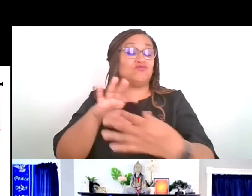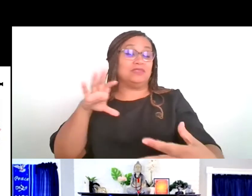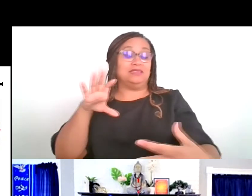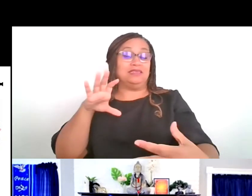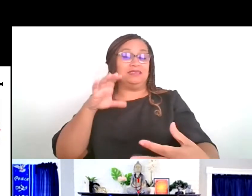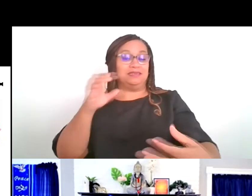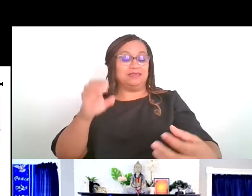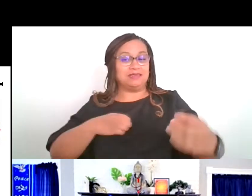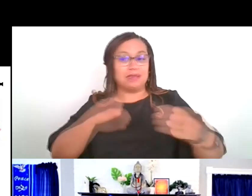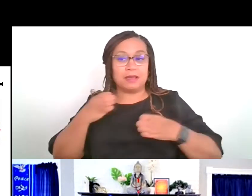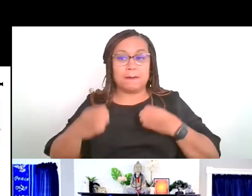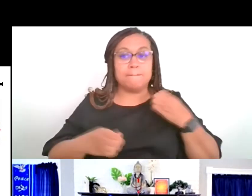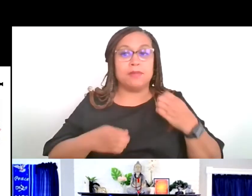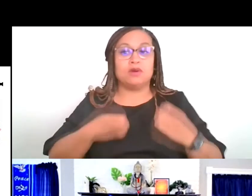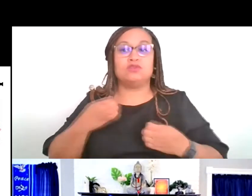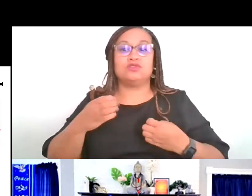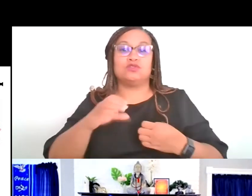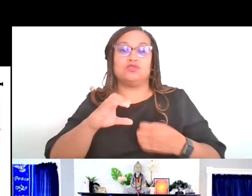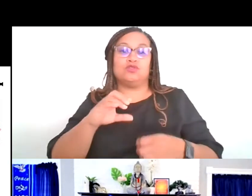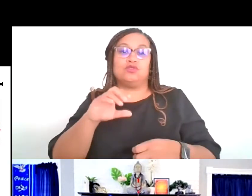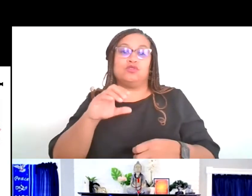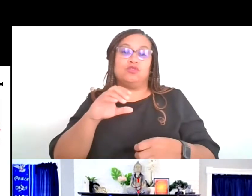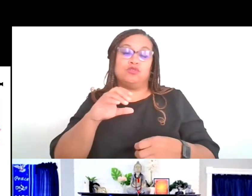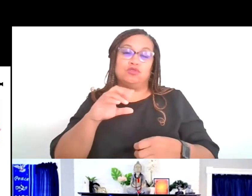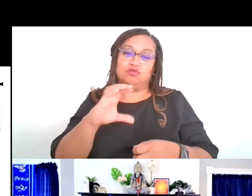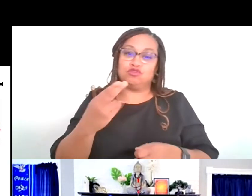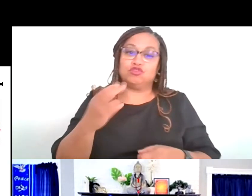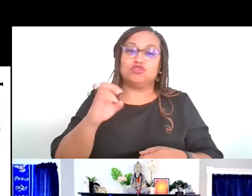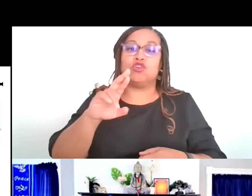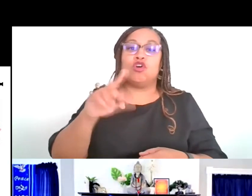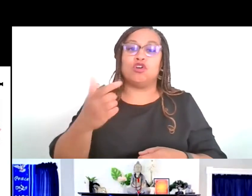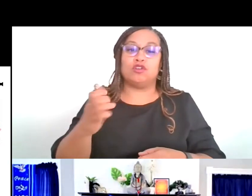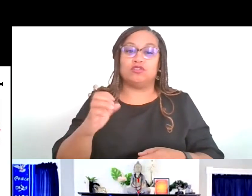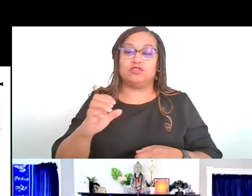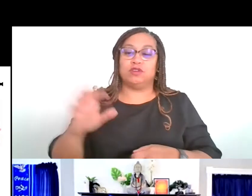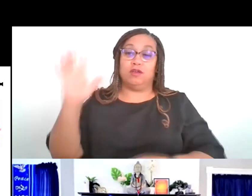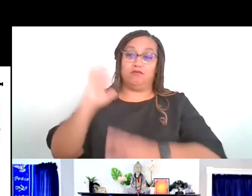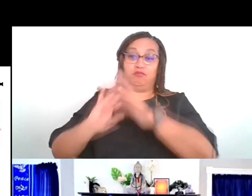of past events and circumstances.